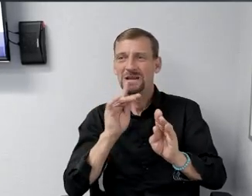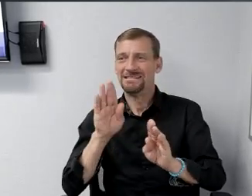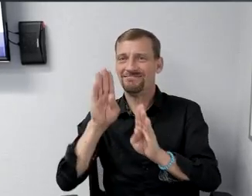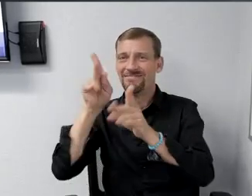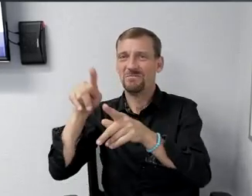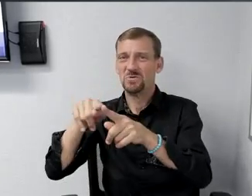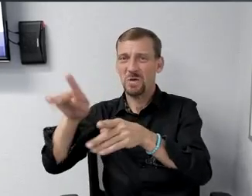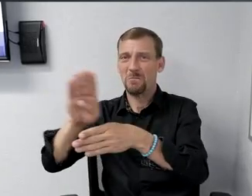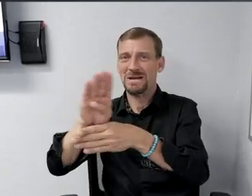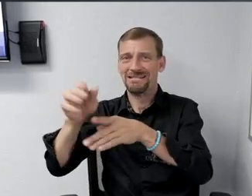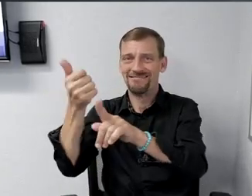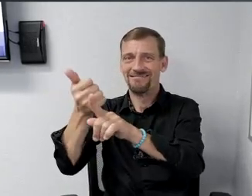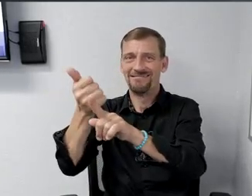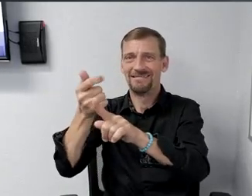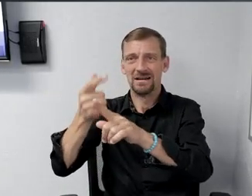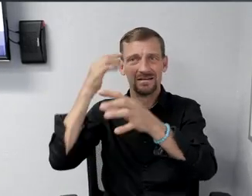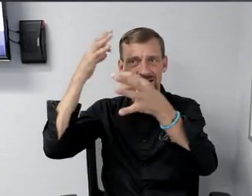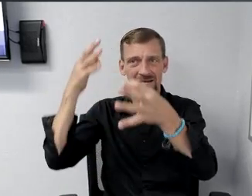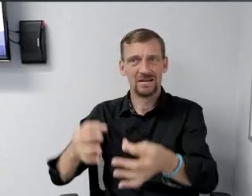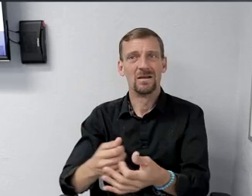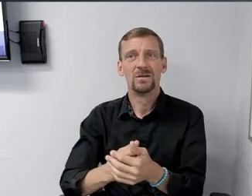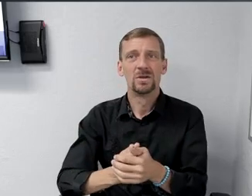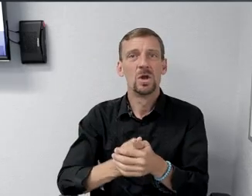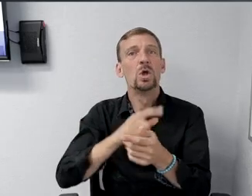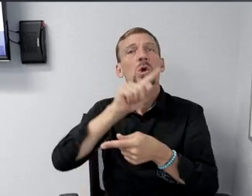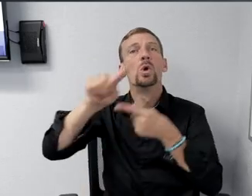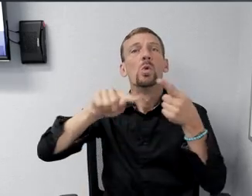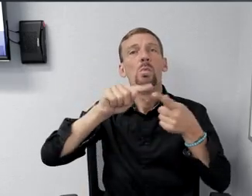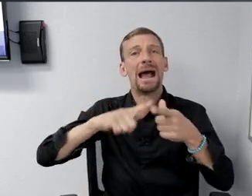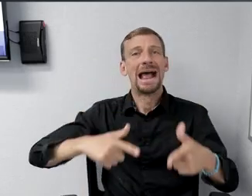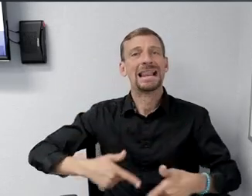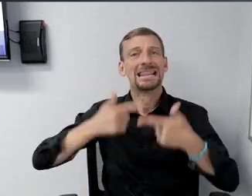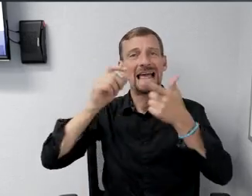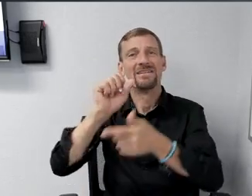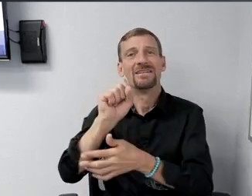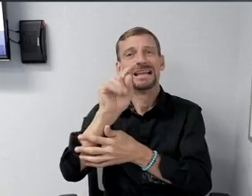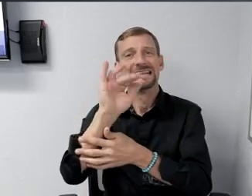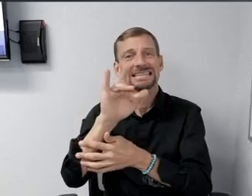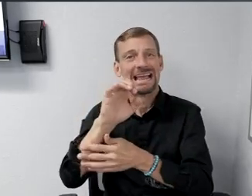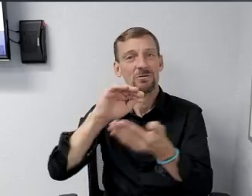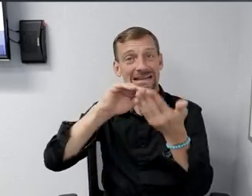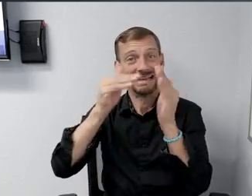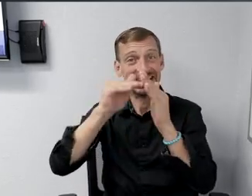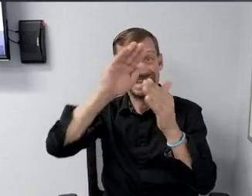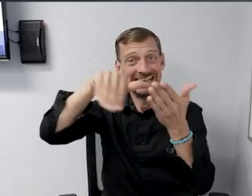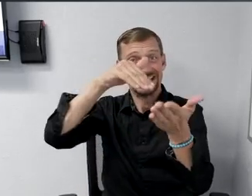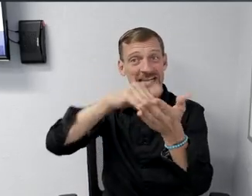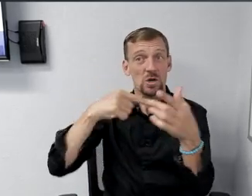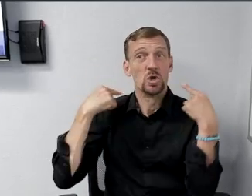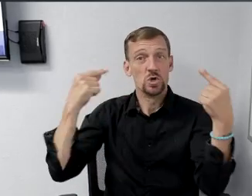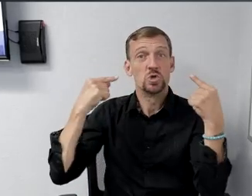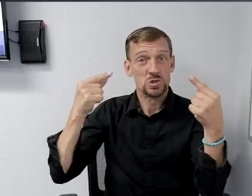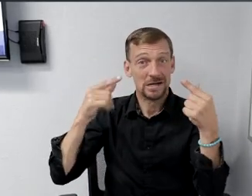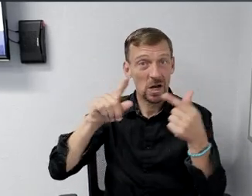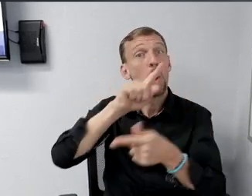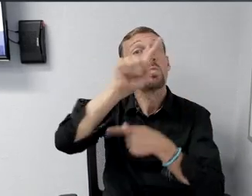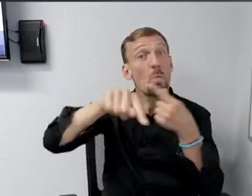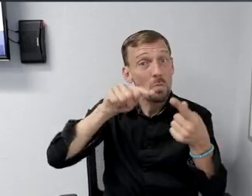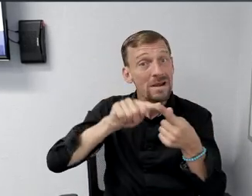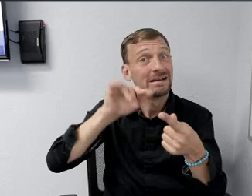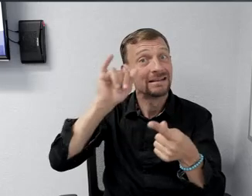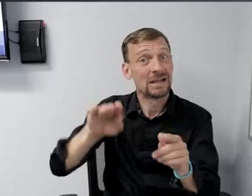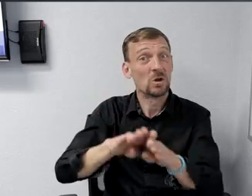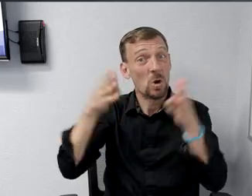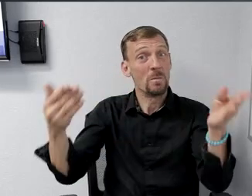those decisions. Okay, so when is our lifestyle center going to reopen? Because according to Sue, that is an essential business for